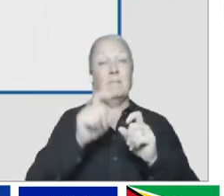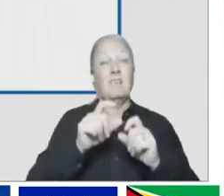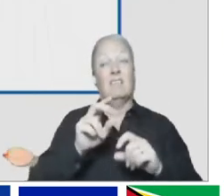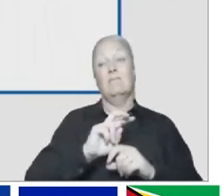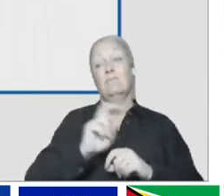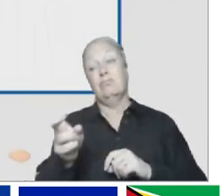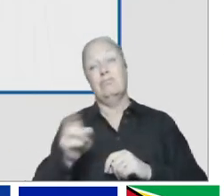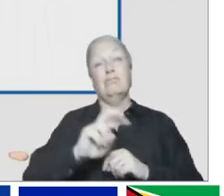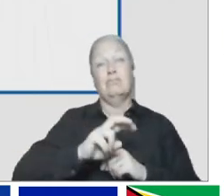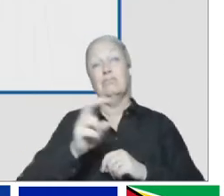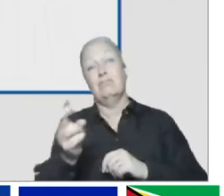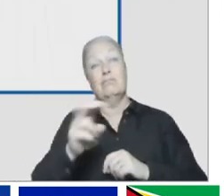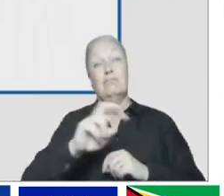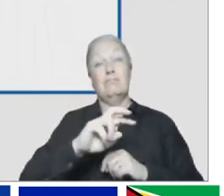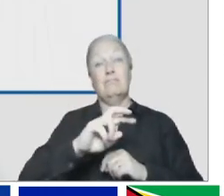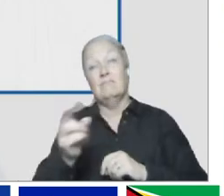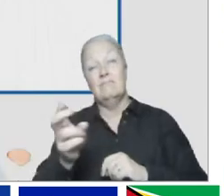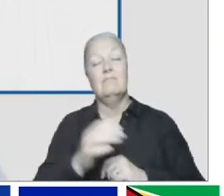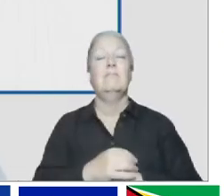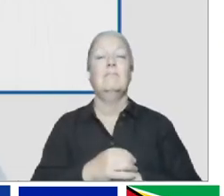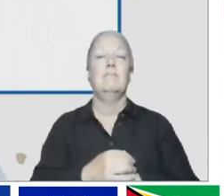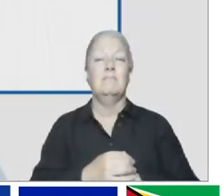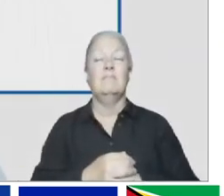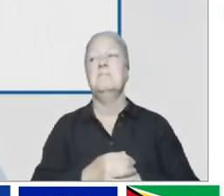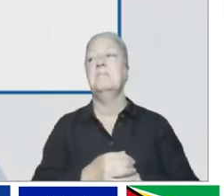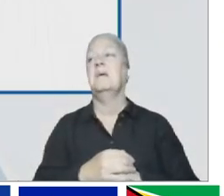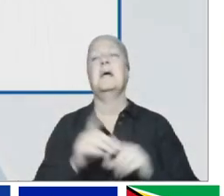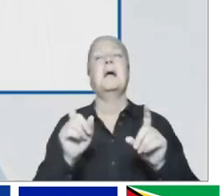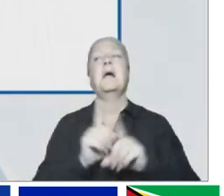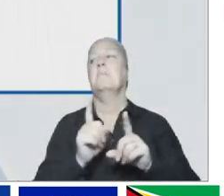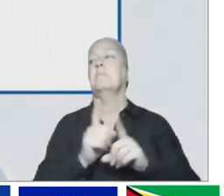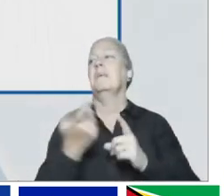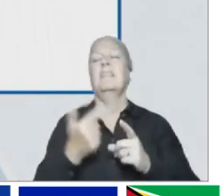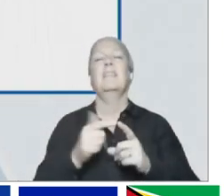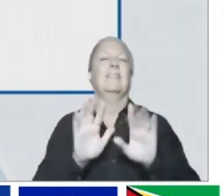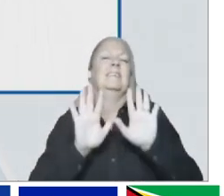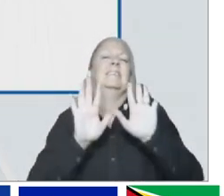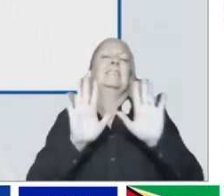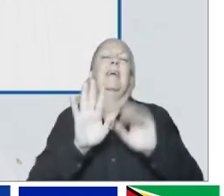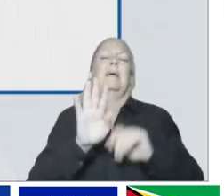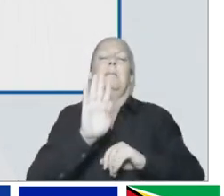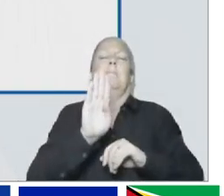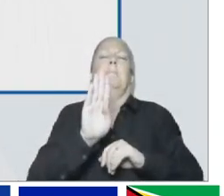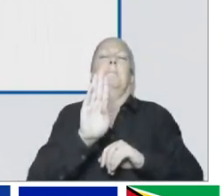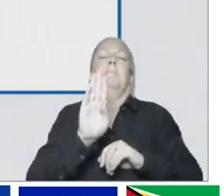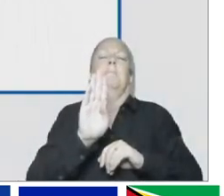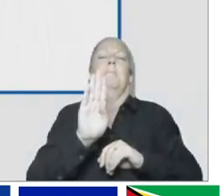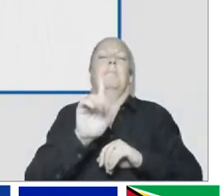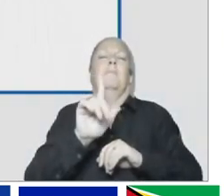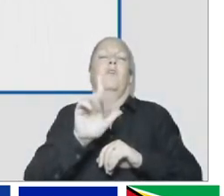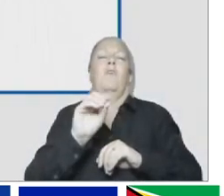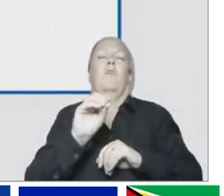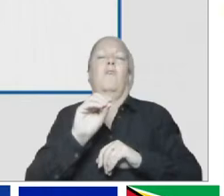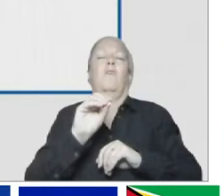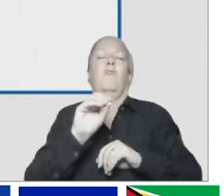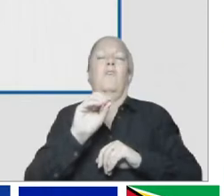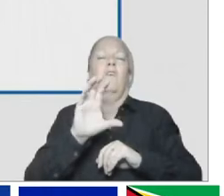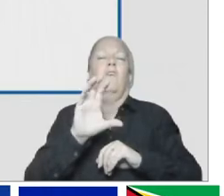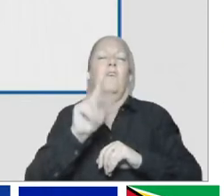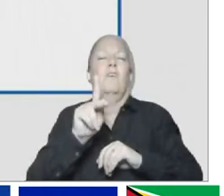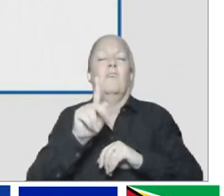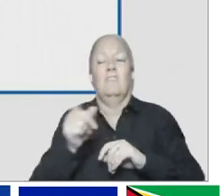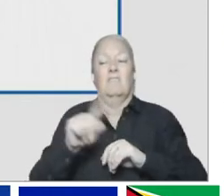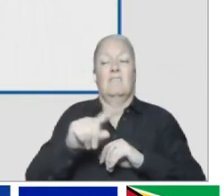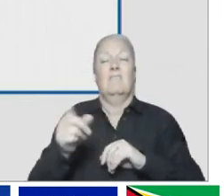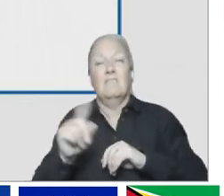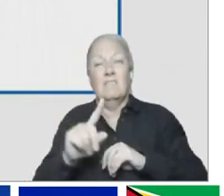a 10-block radius. So we needed to take this, what we call mirror actions in both territories, join our efforts